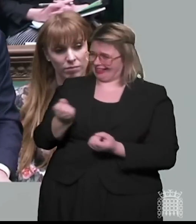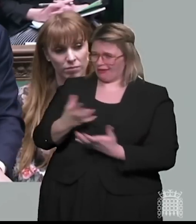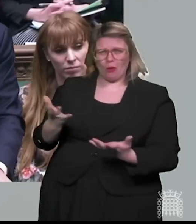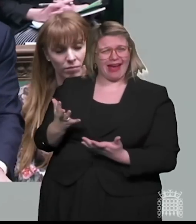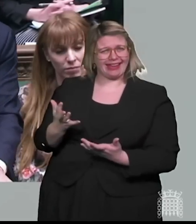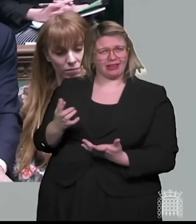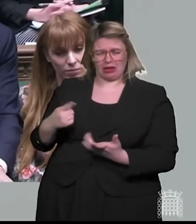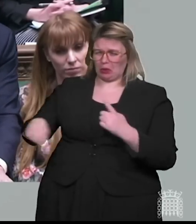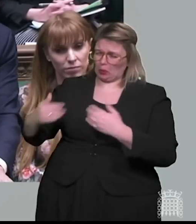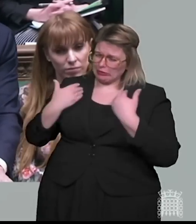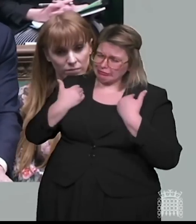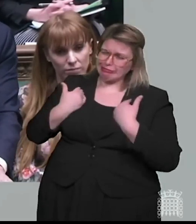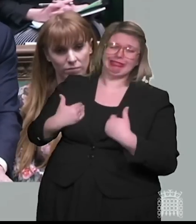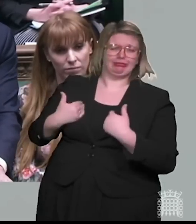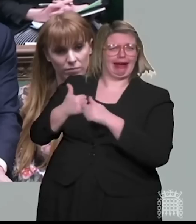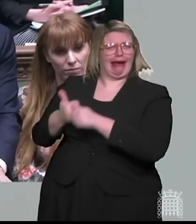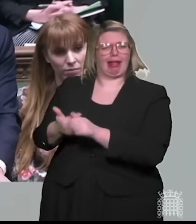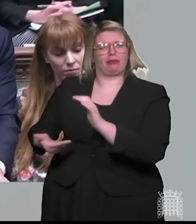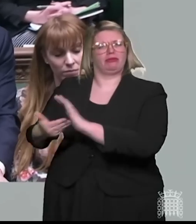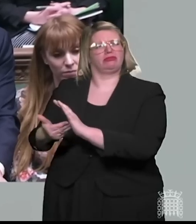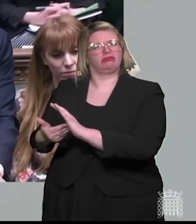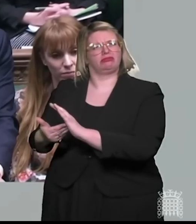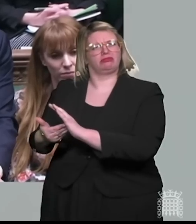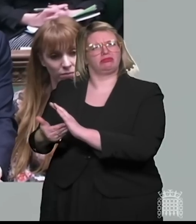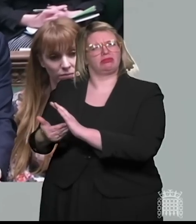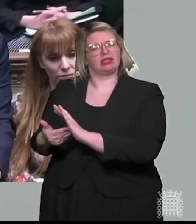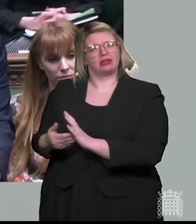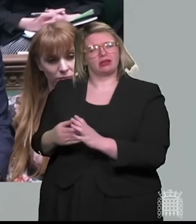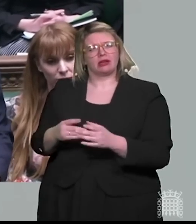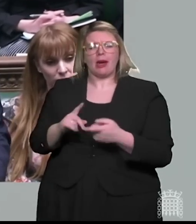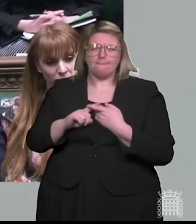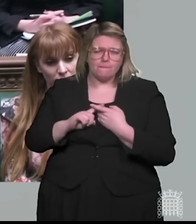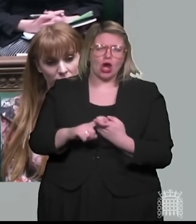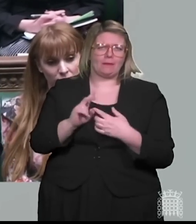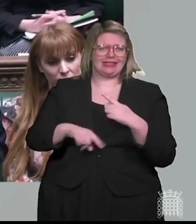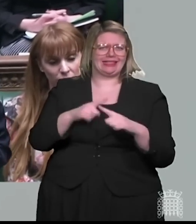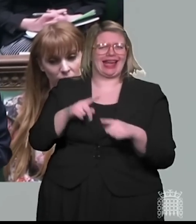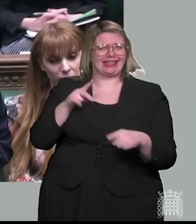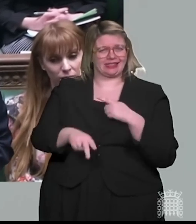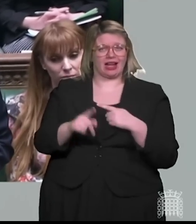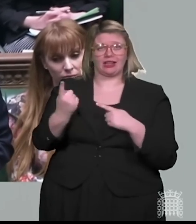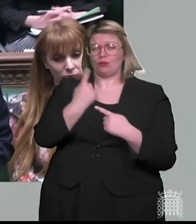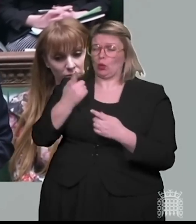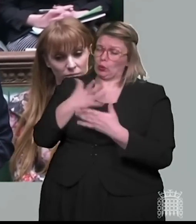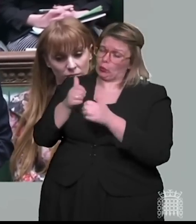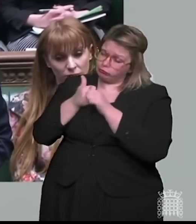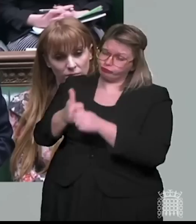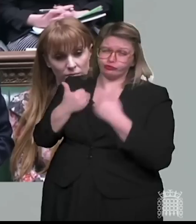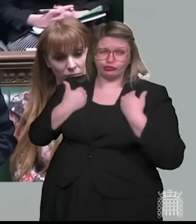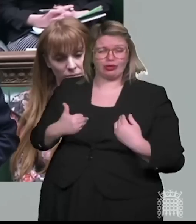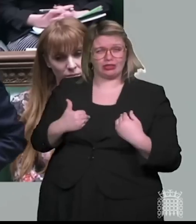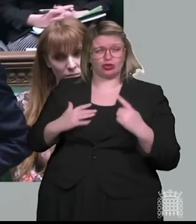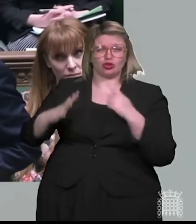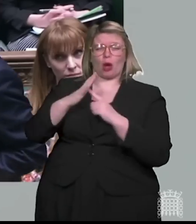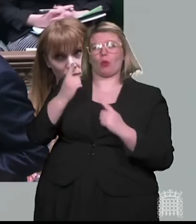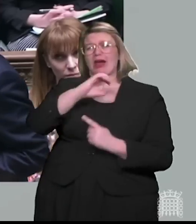of the very wealthiest. The only permanent tax cut in the budget is for the richest 1%.